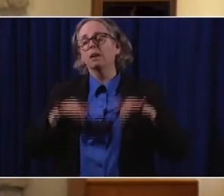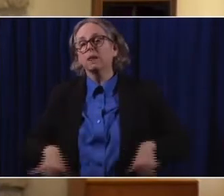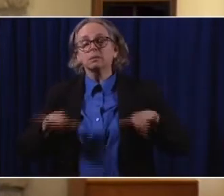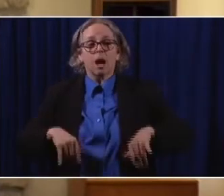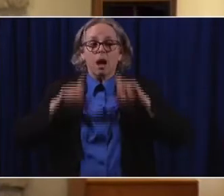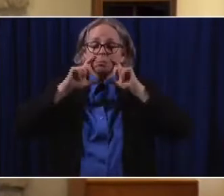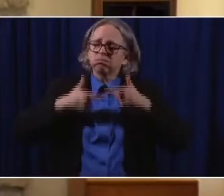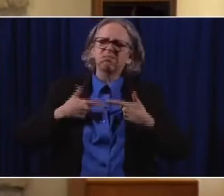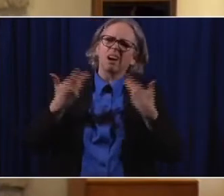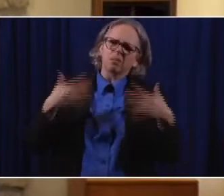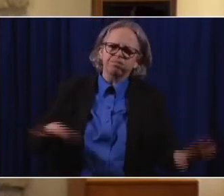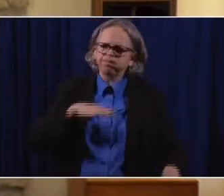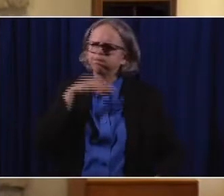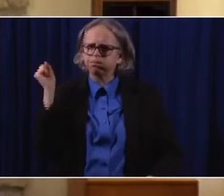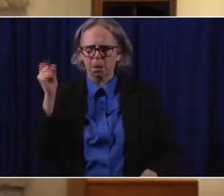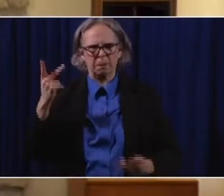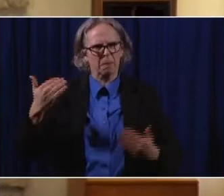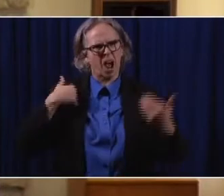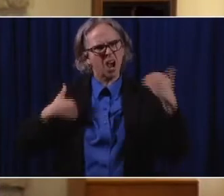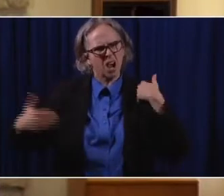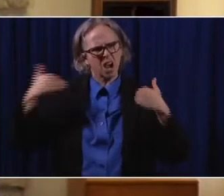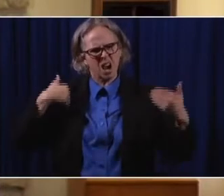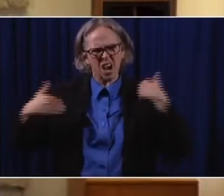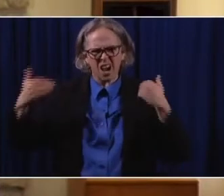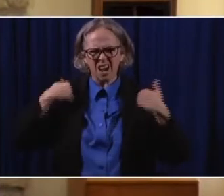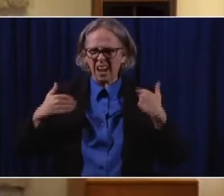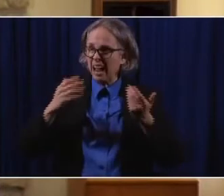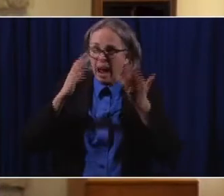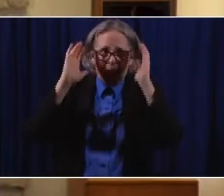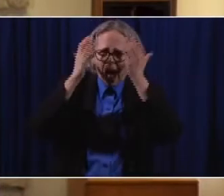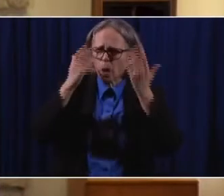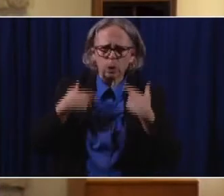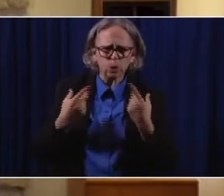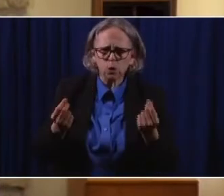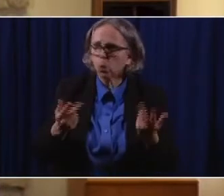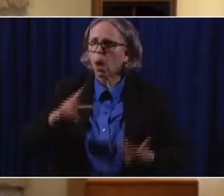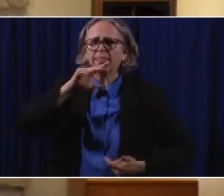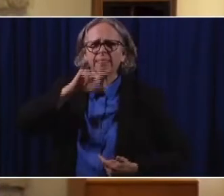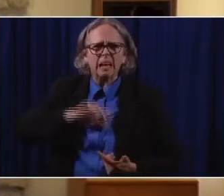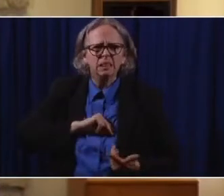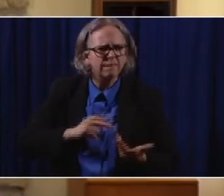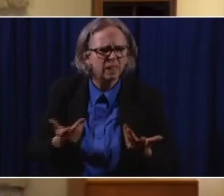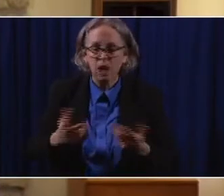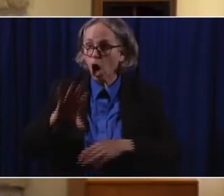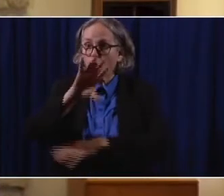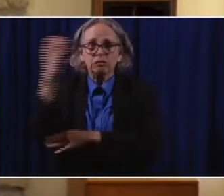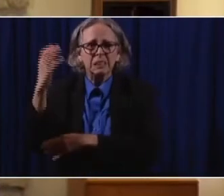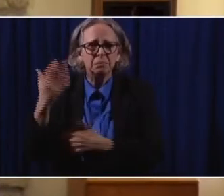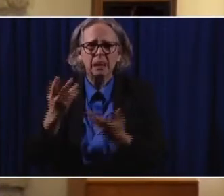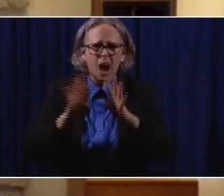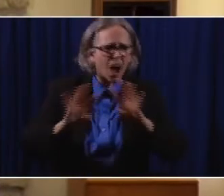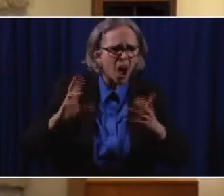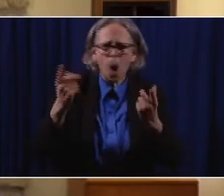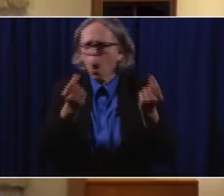What's our goal? What's Halloween going to look like? What's Thanksgiving going to look like? What's Christmas going to look like?